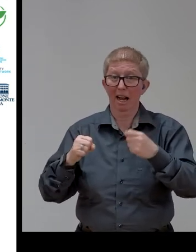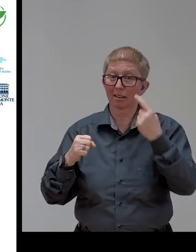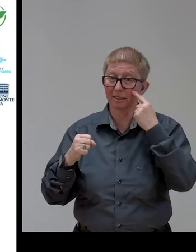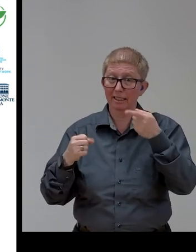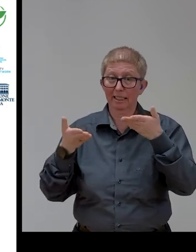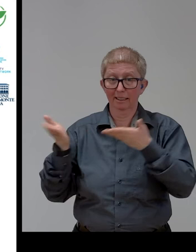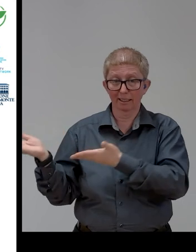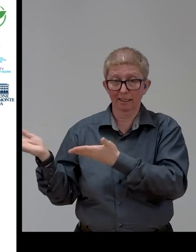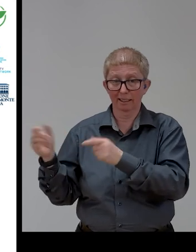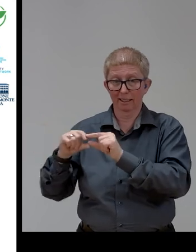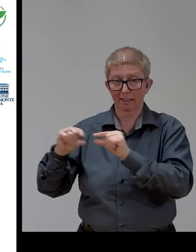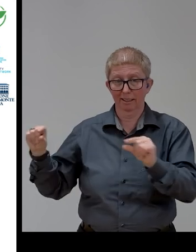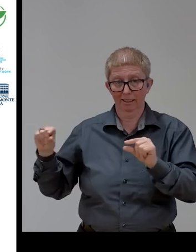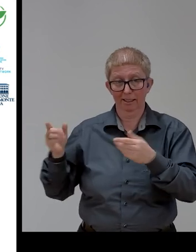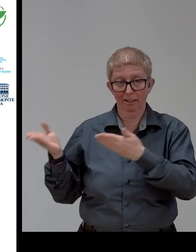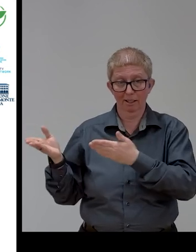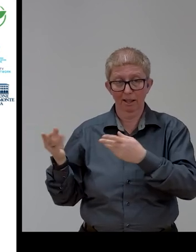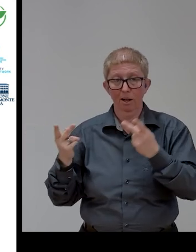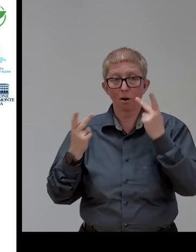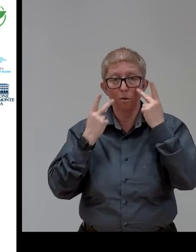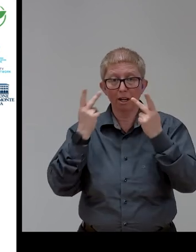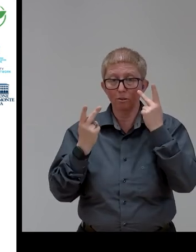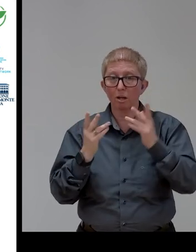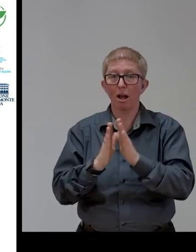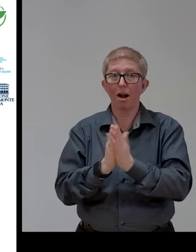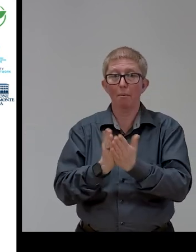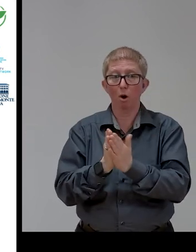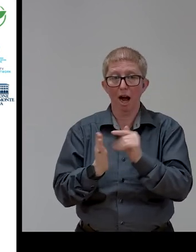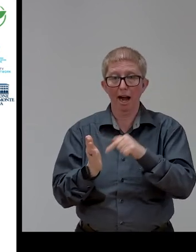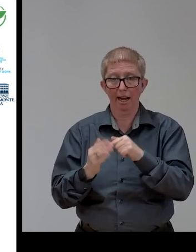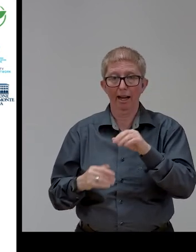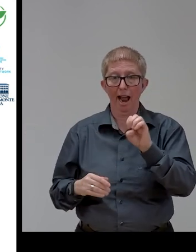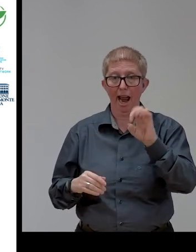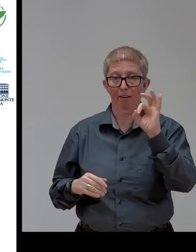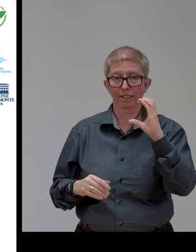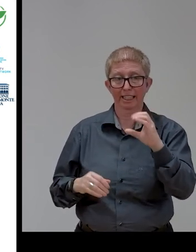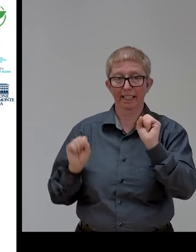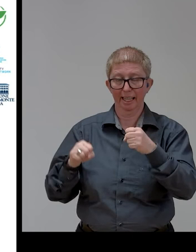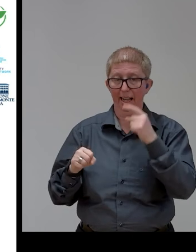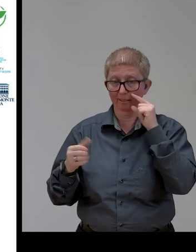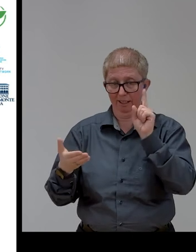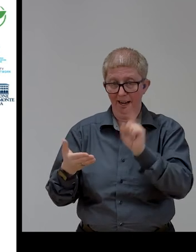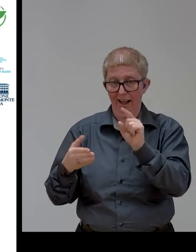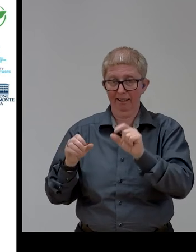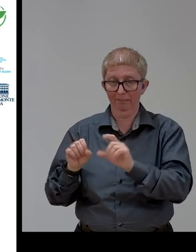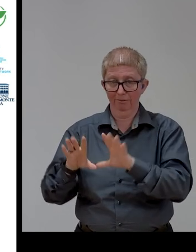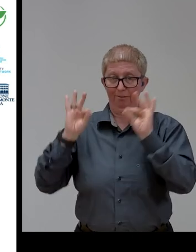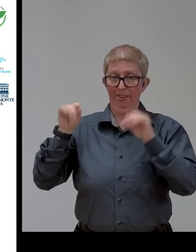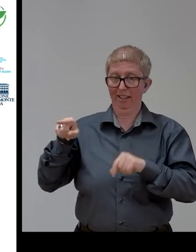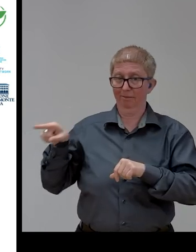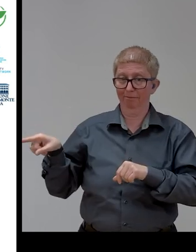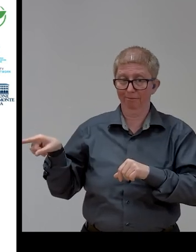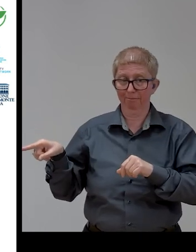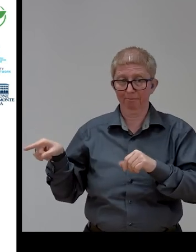on the virtual library of the EFC, and I think these slides can be readable after